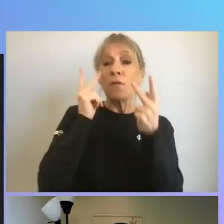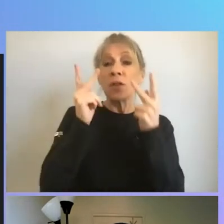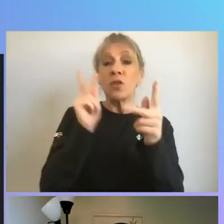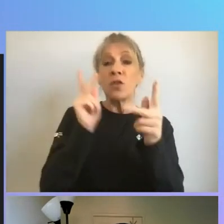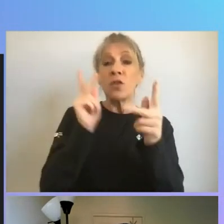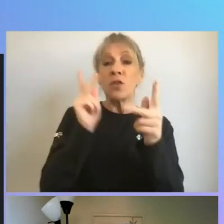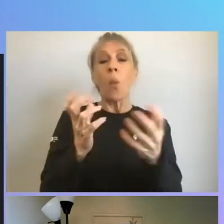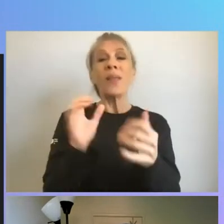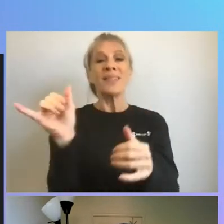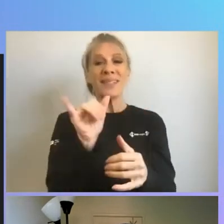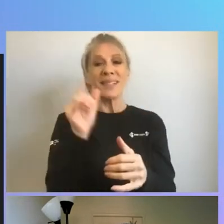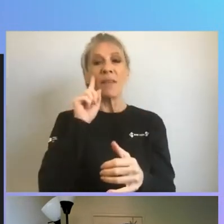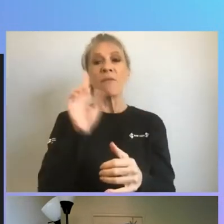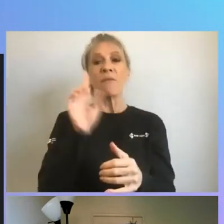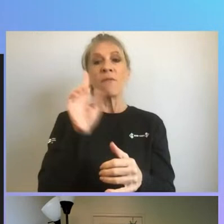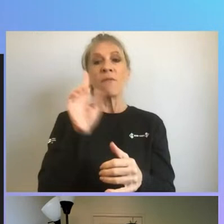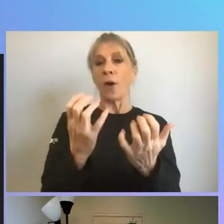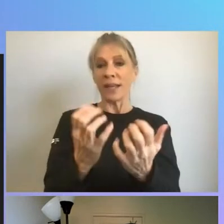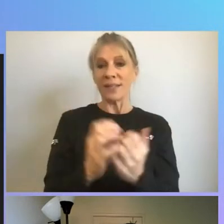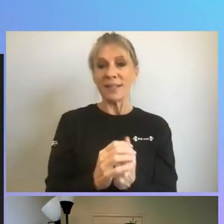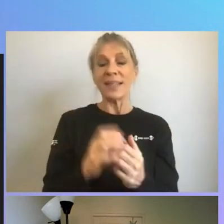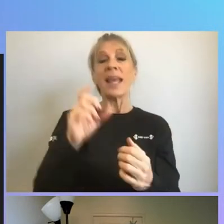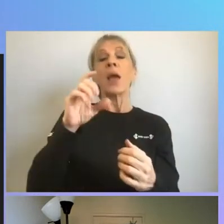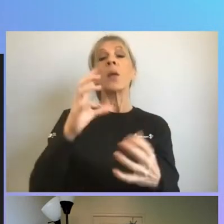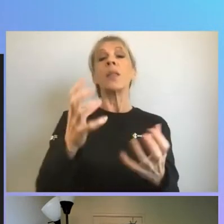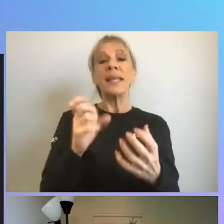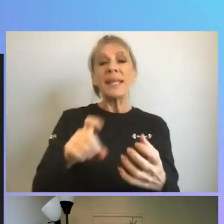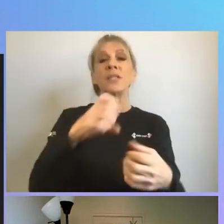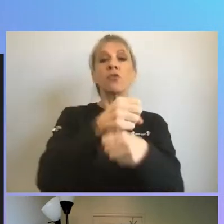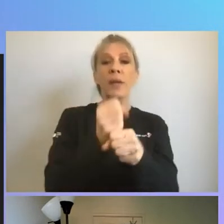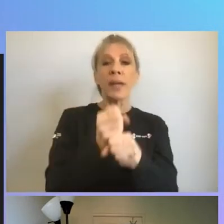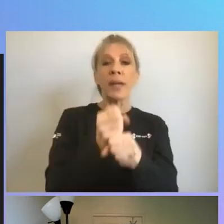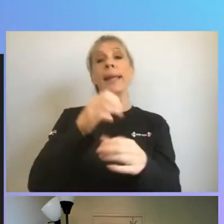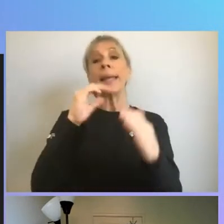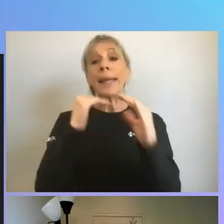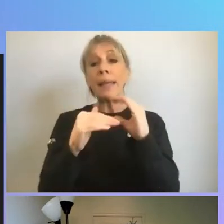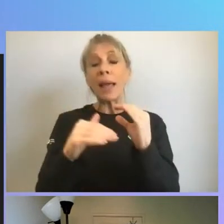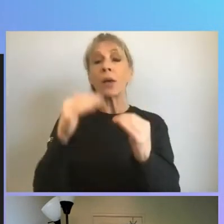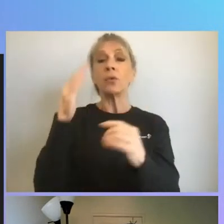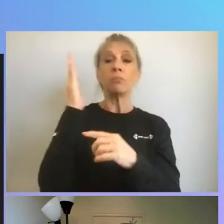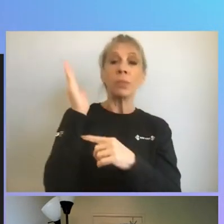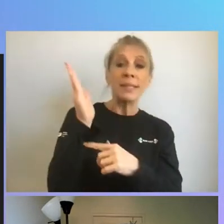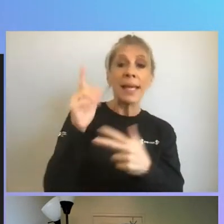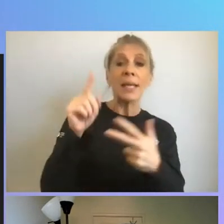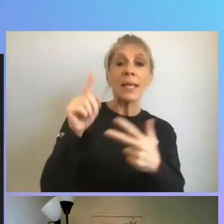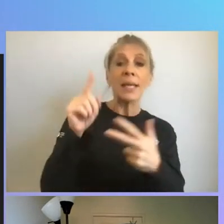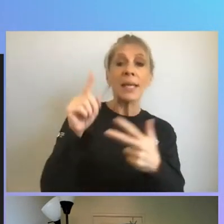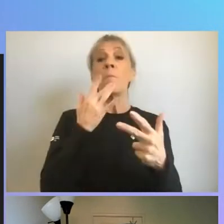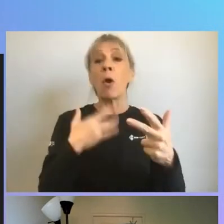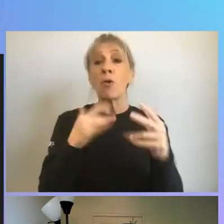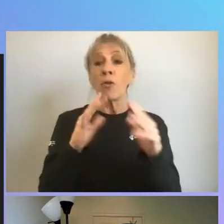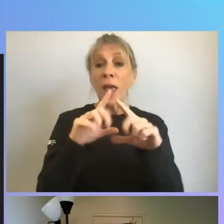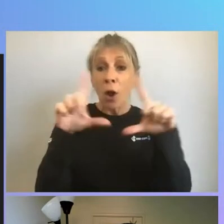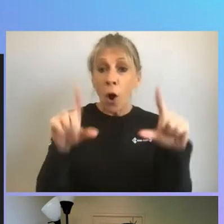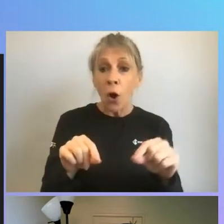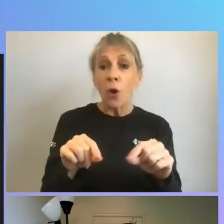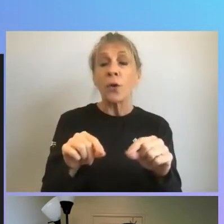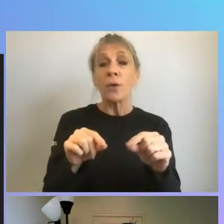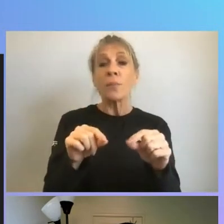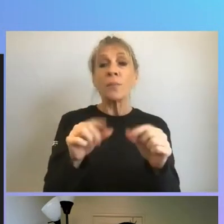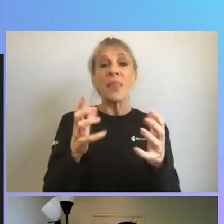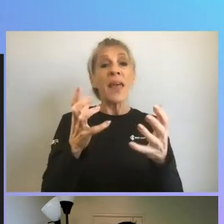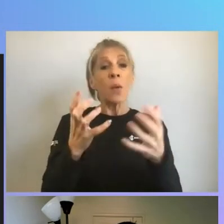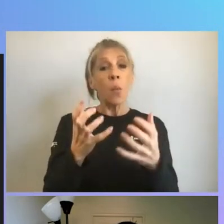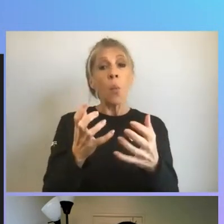their audience. They have to create emails, presentations, birthday cards, and they want to